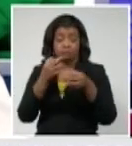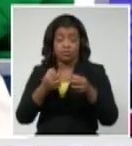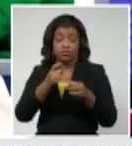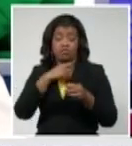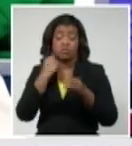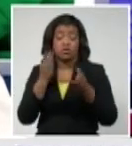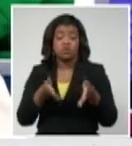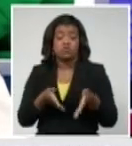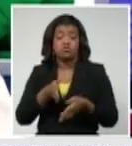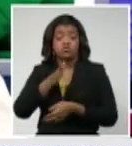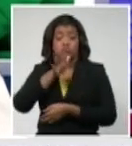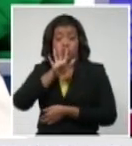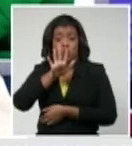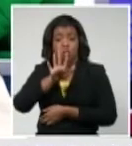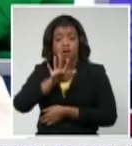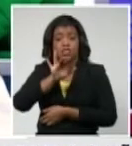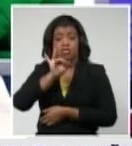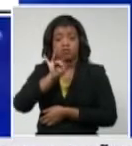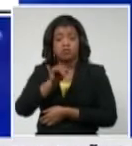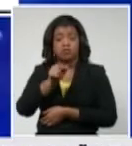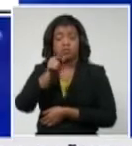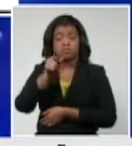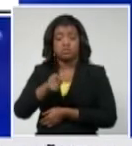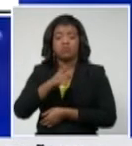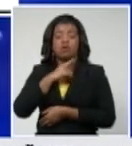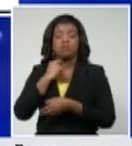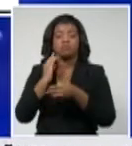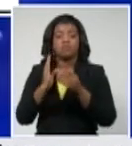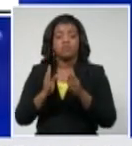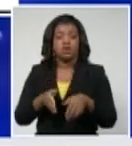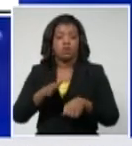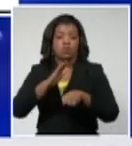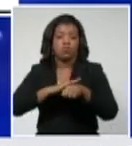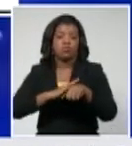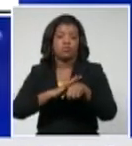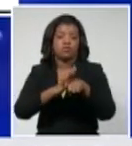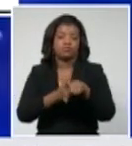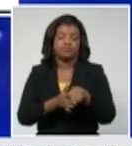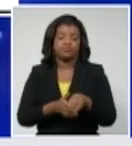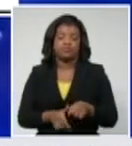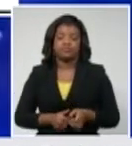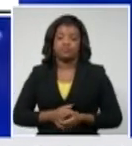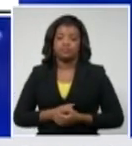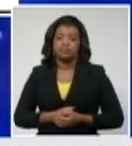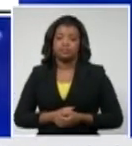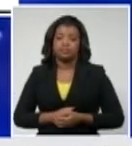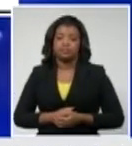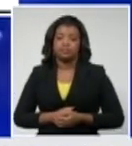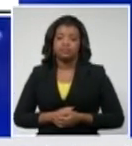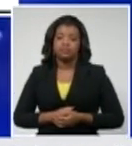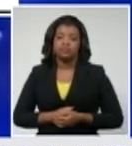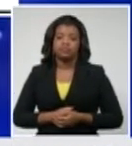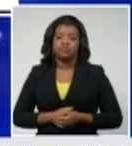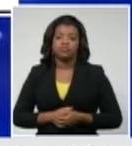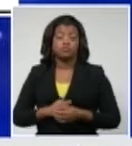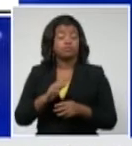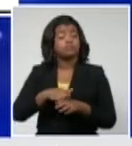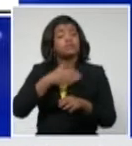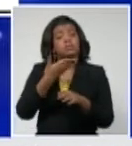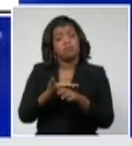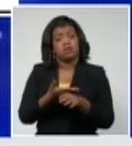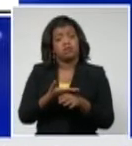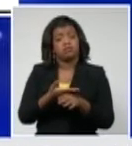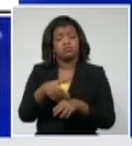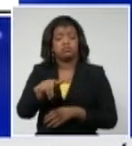decline, with 19 deaths in May, 3 in June, 1 in July, 8 in August, 26 in